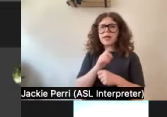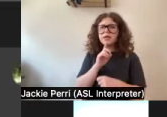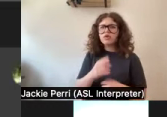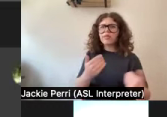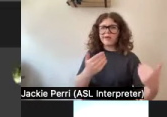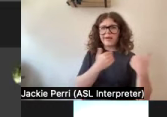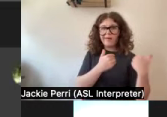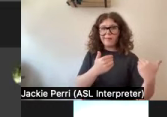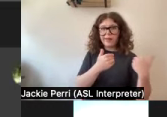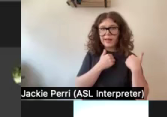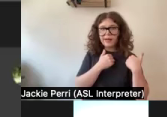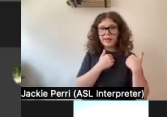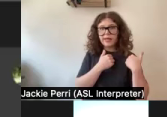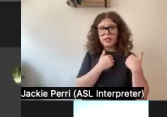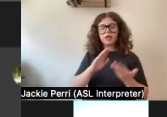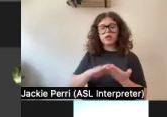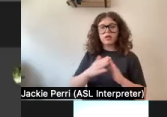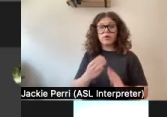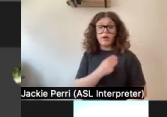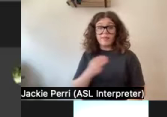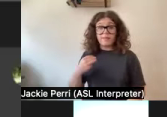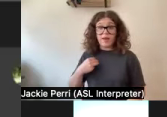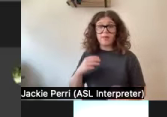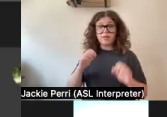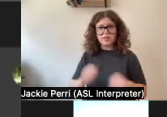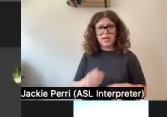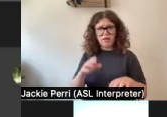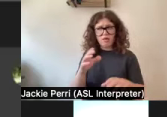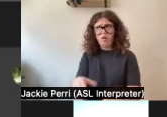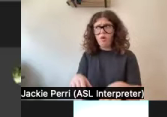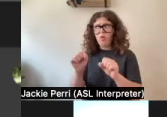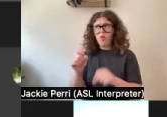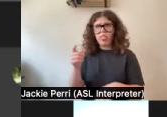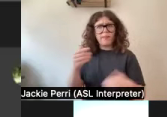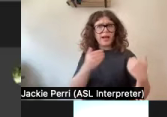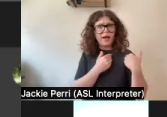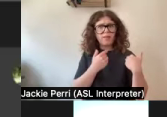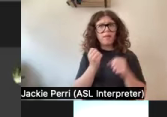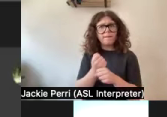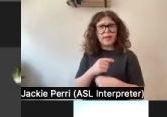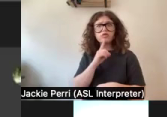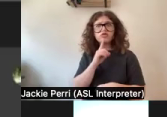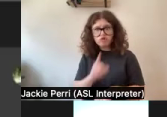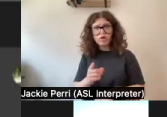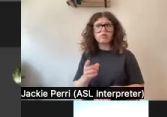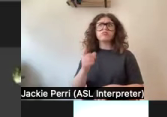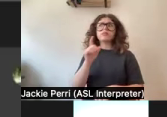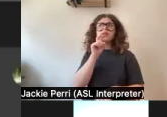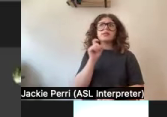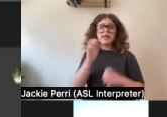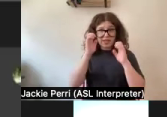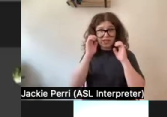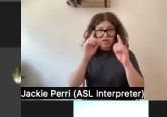so that community members can hold CPS accountable to ensure that sex ed is being taught. Again, this